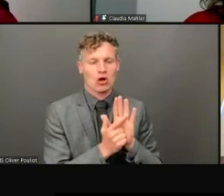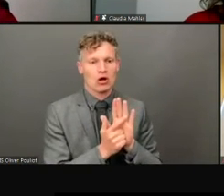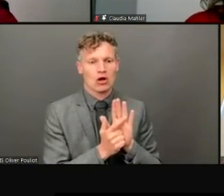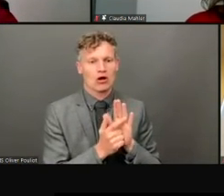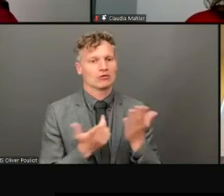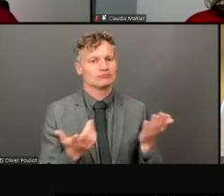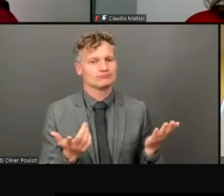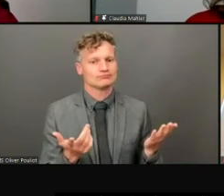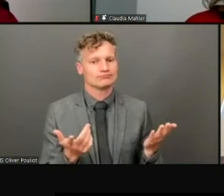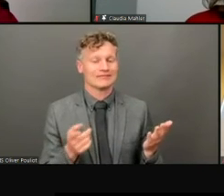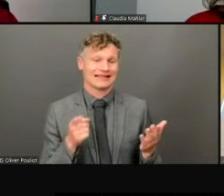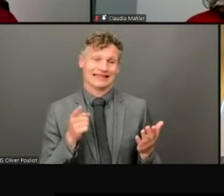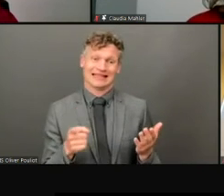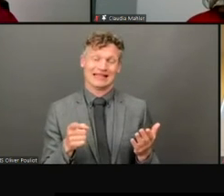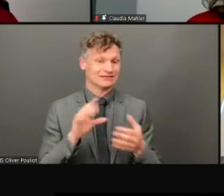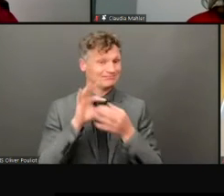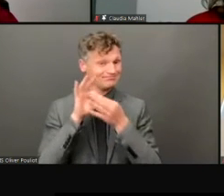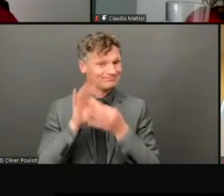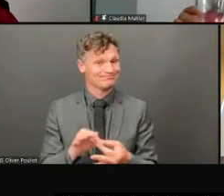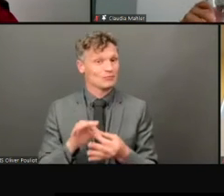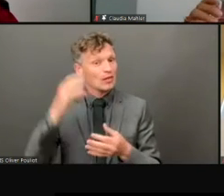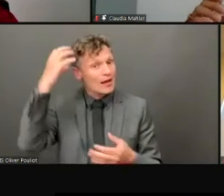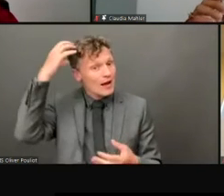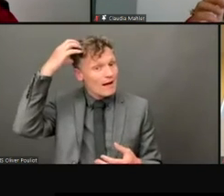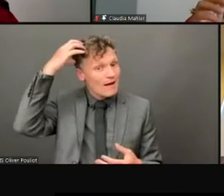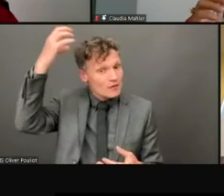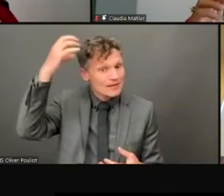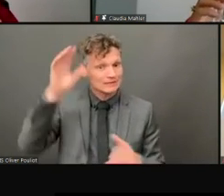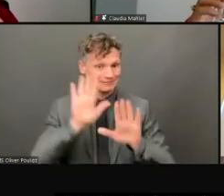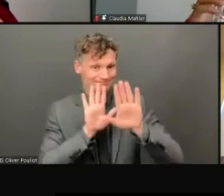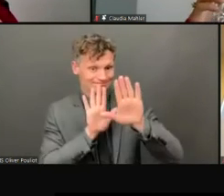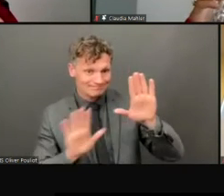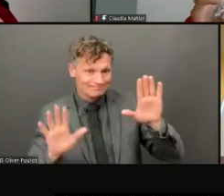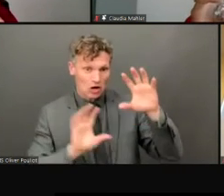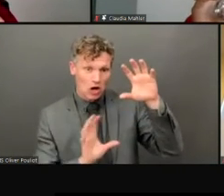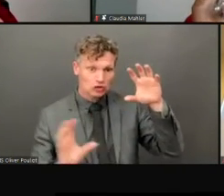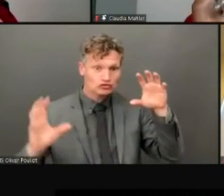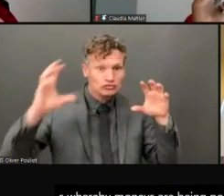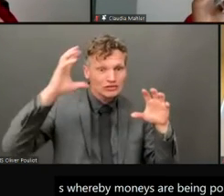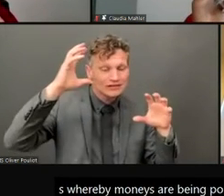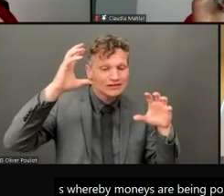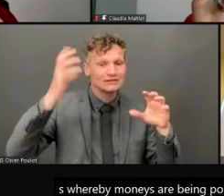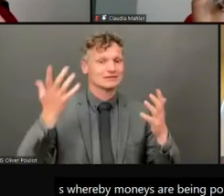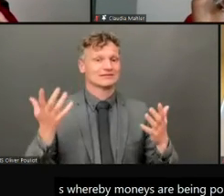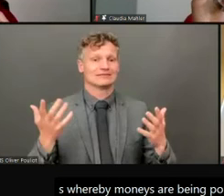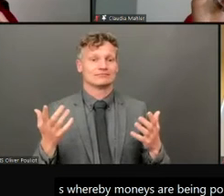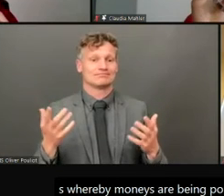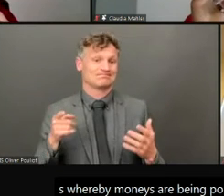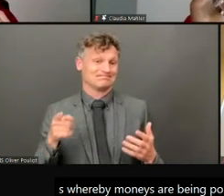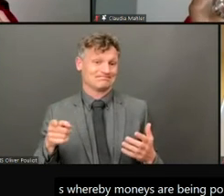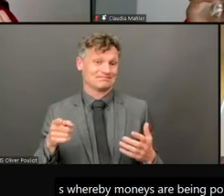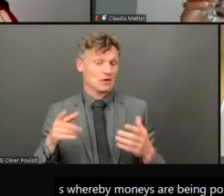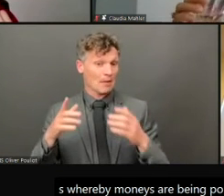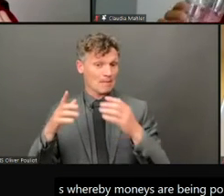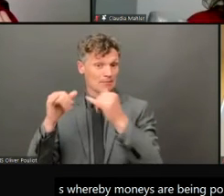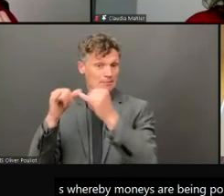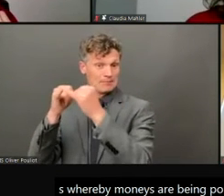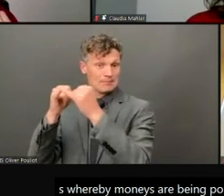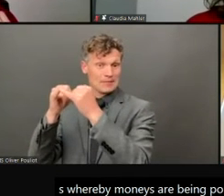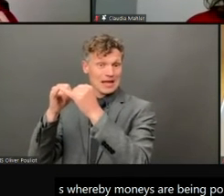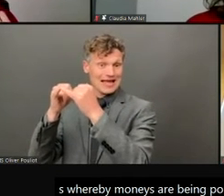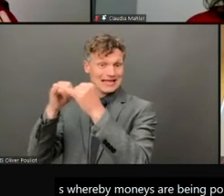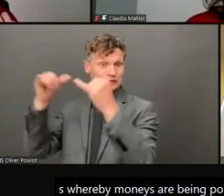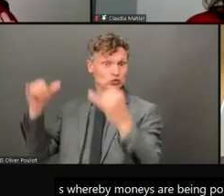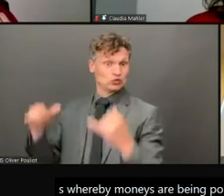only on the understanding that private actors would be indemnified against legal suit. I'm not sure how well